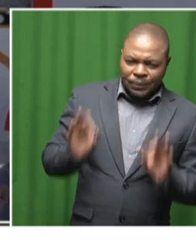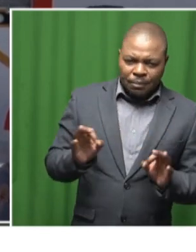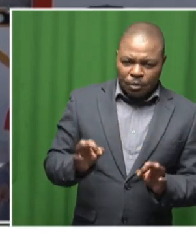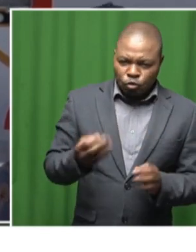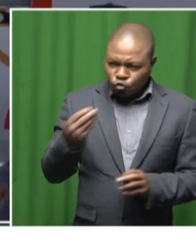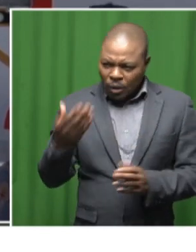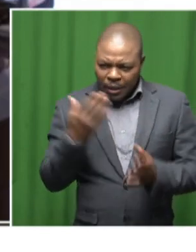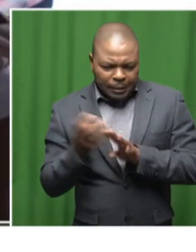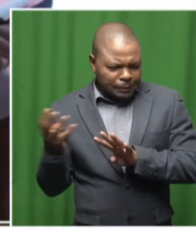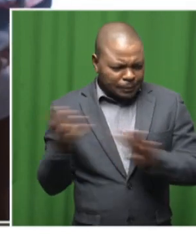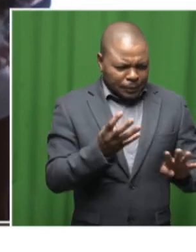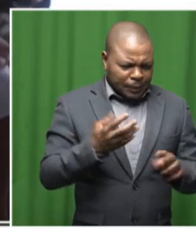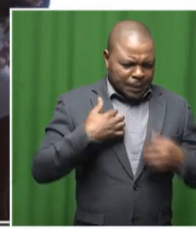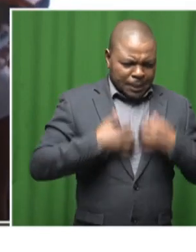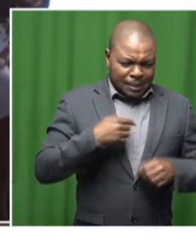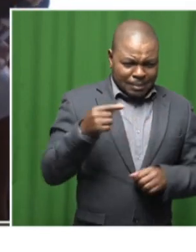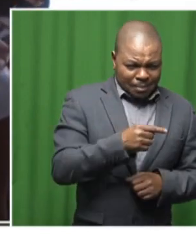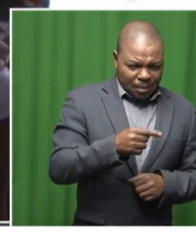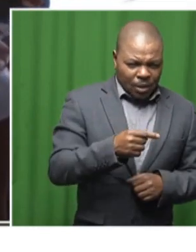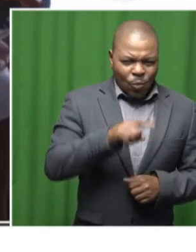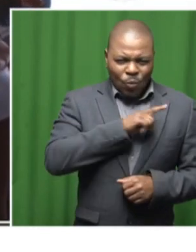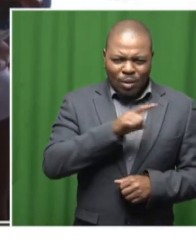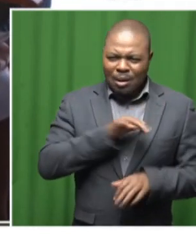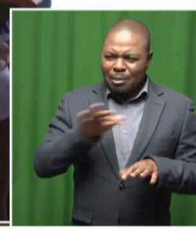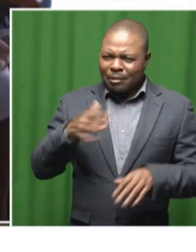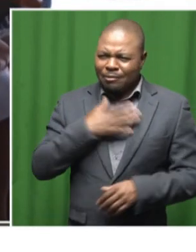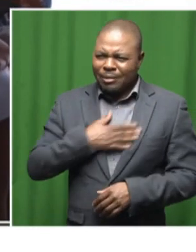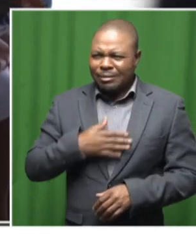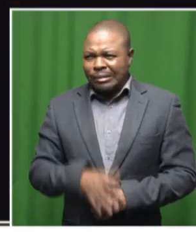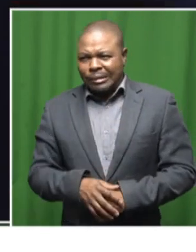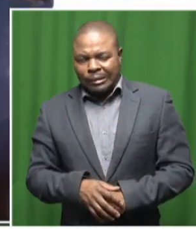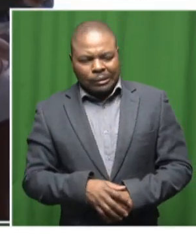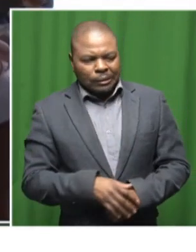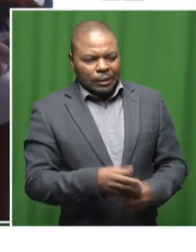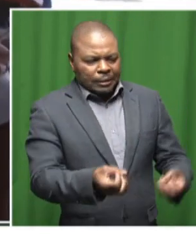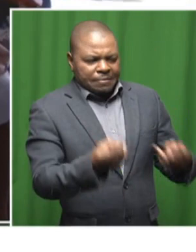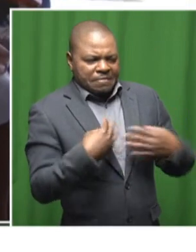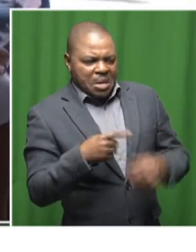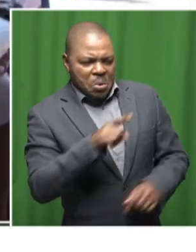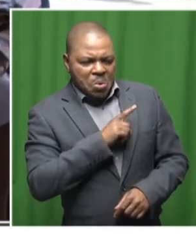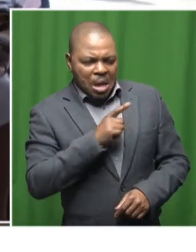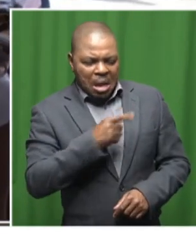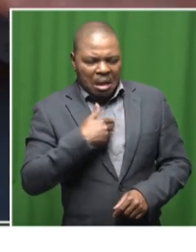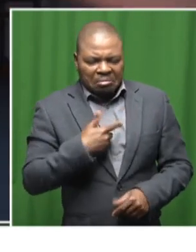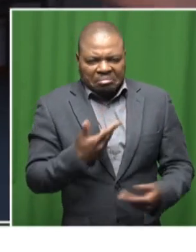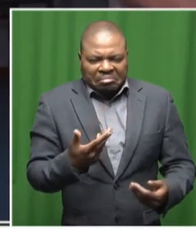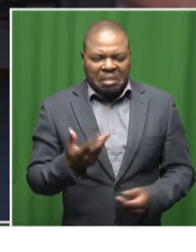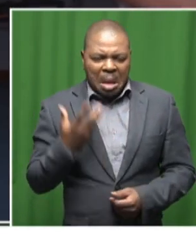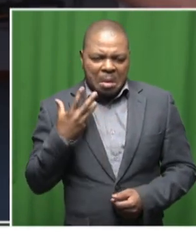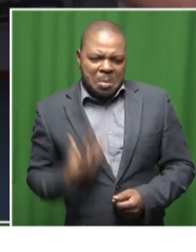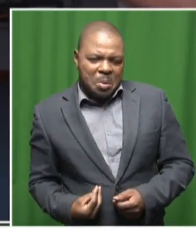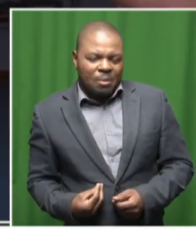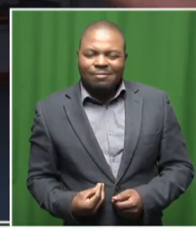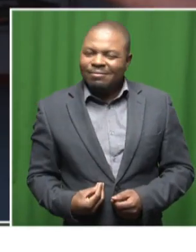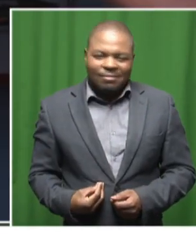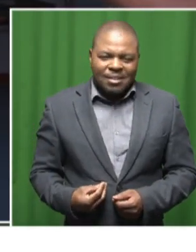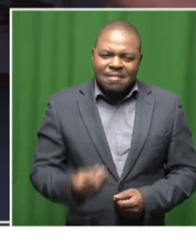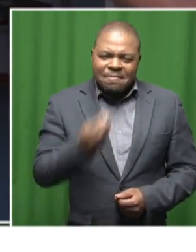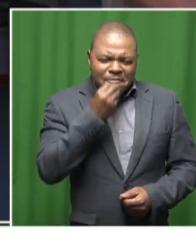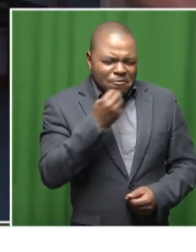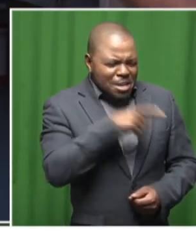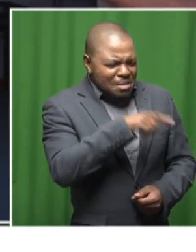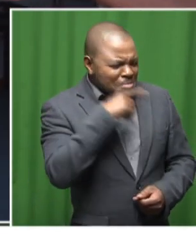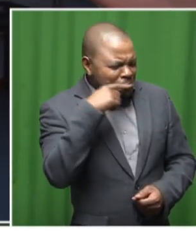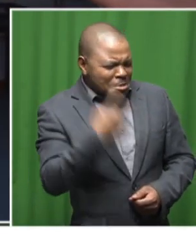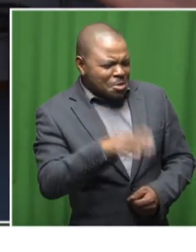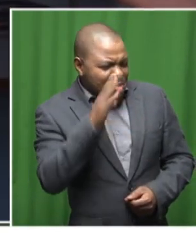want to eat, so that you also don't feel like I'm being served because I'm in this situation? The food is not attractive.